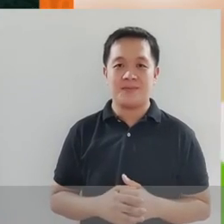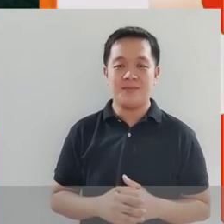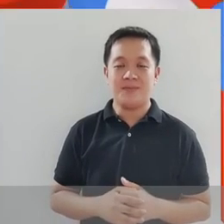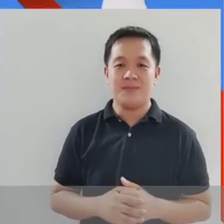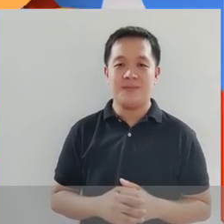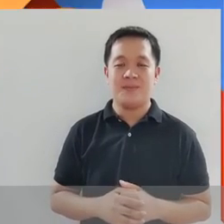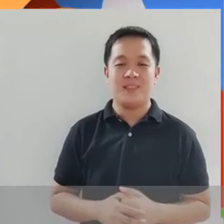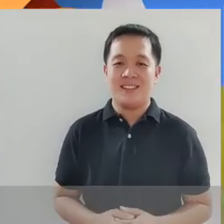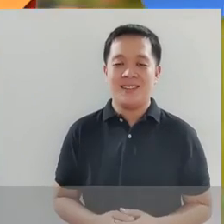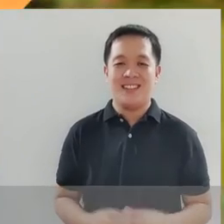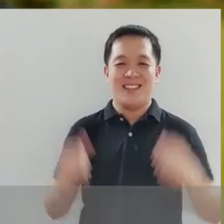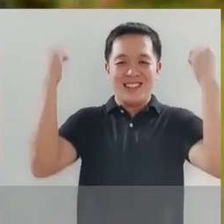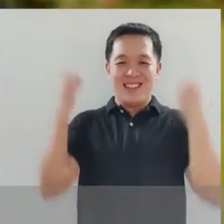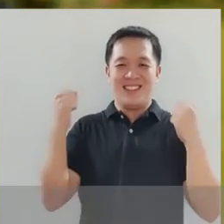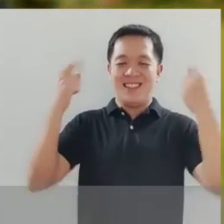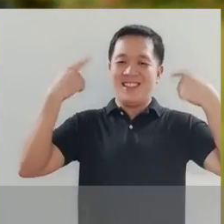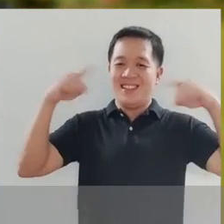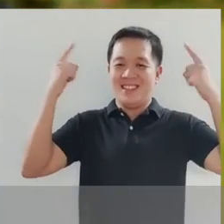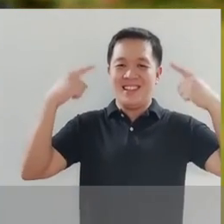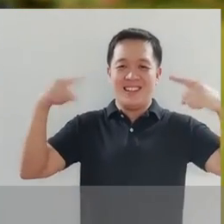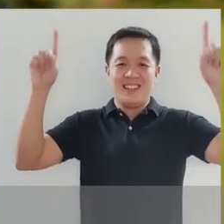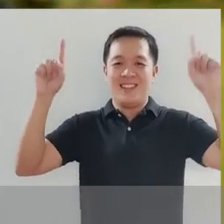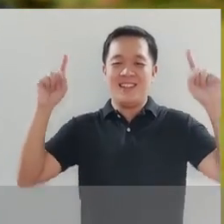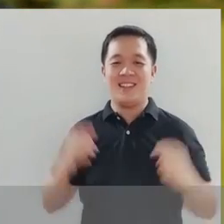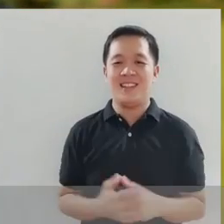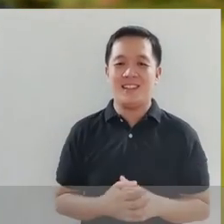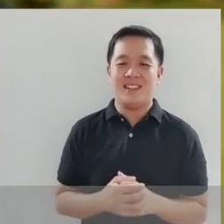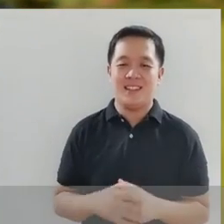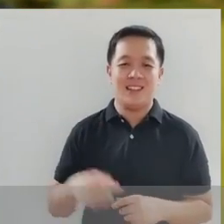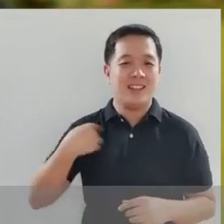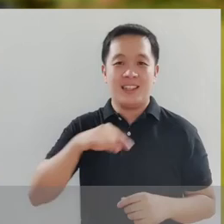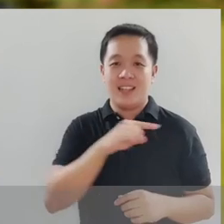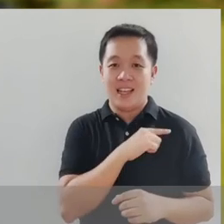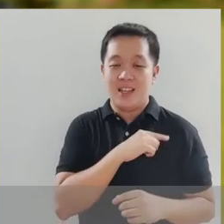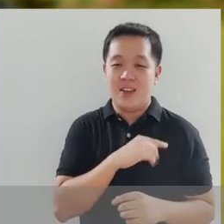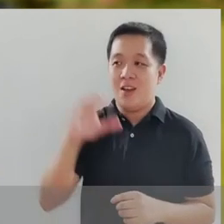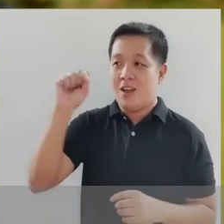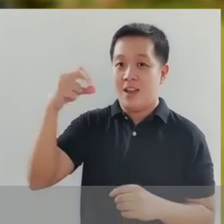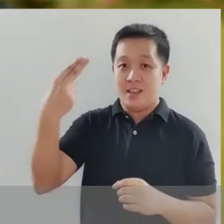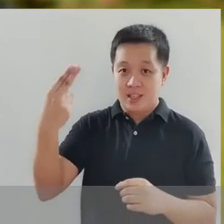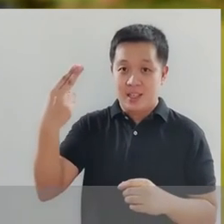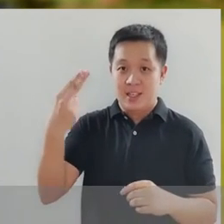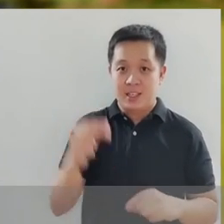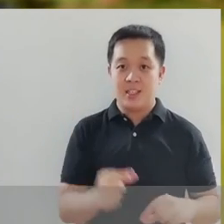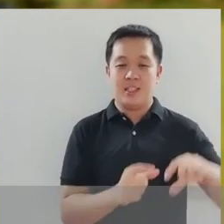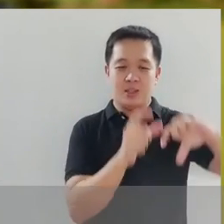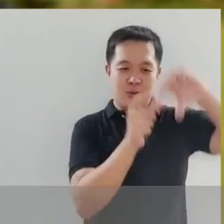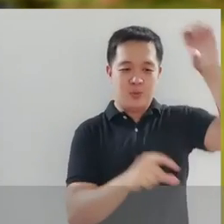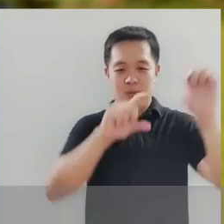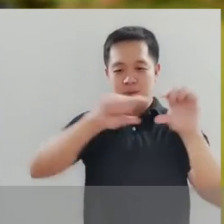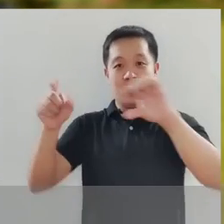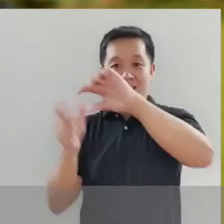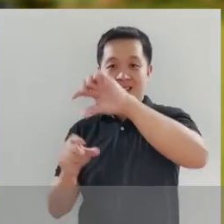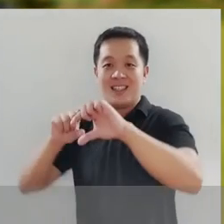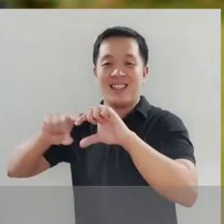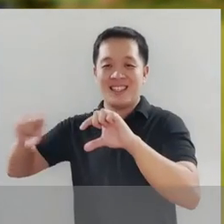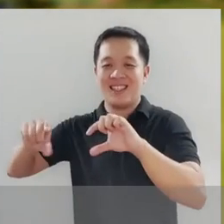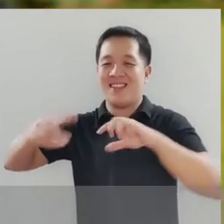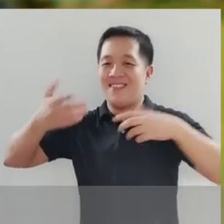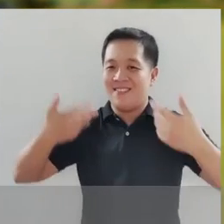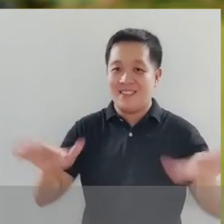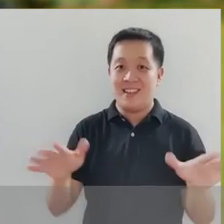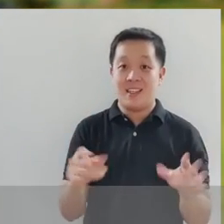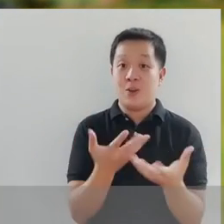S-H-I-R-T. Hooray! We did it! We accomplished the SH crossword puzzle. Do